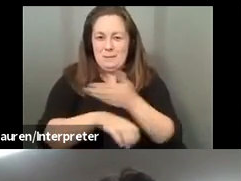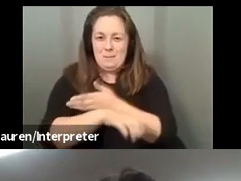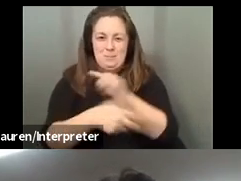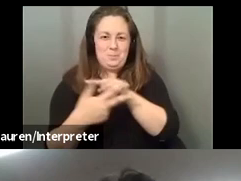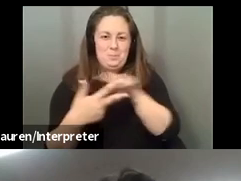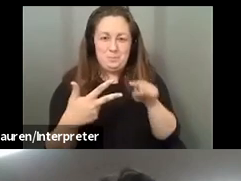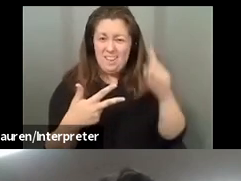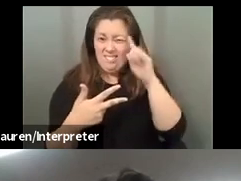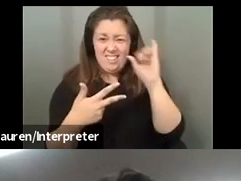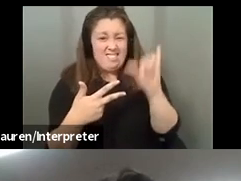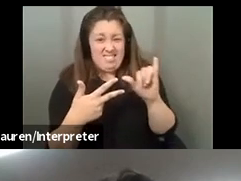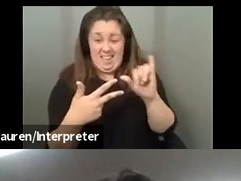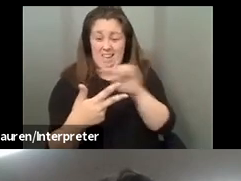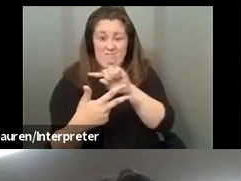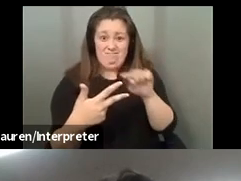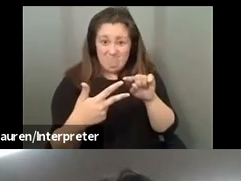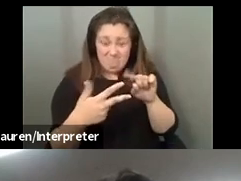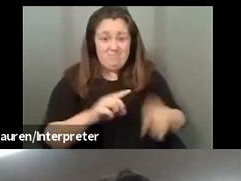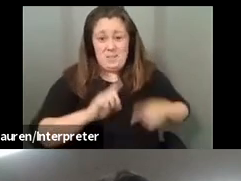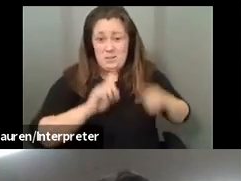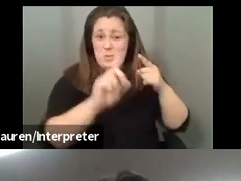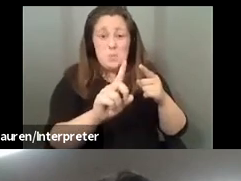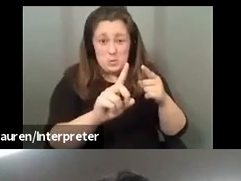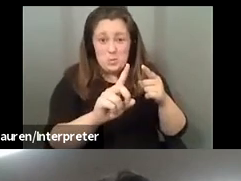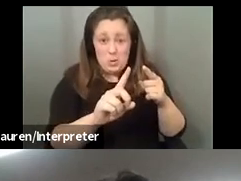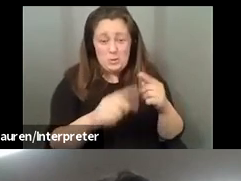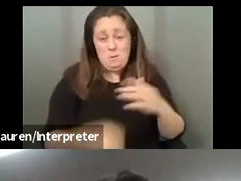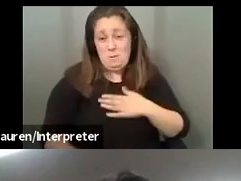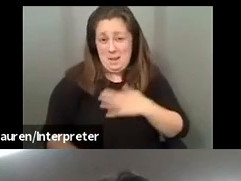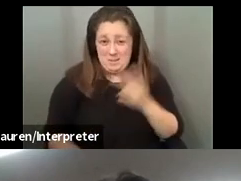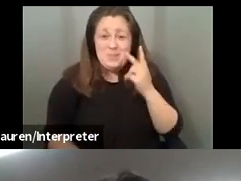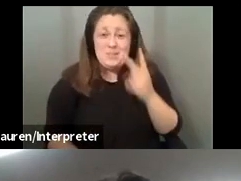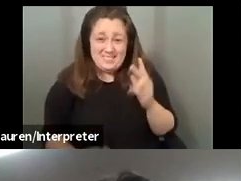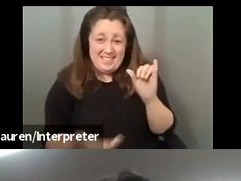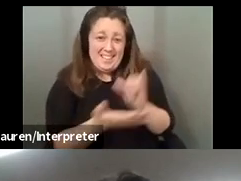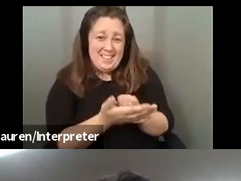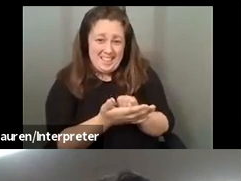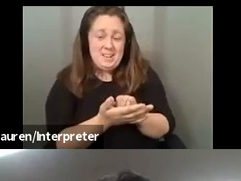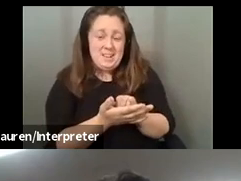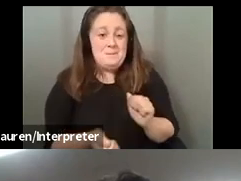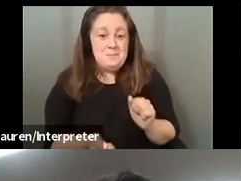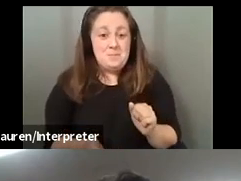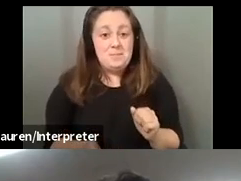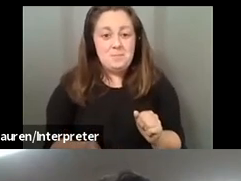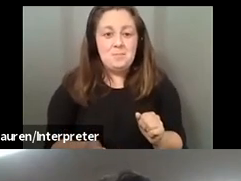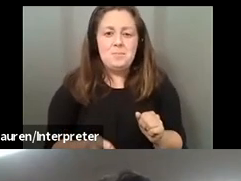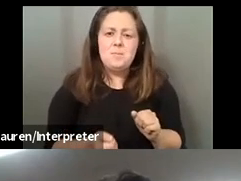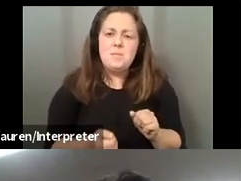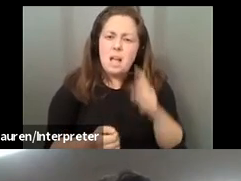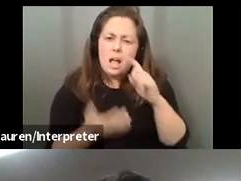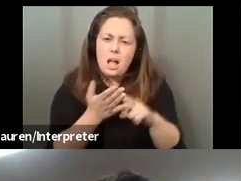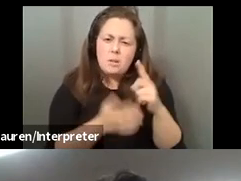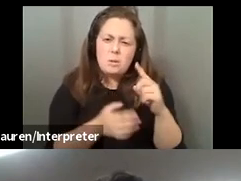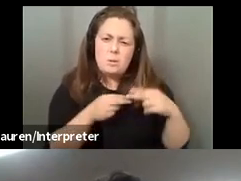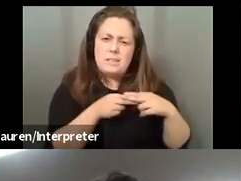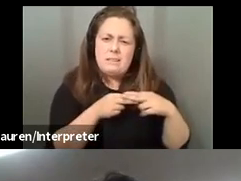the goal here, was to get those three things to improve. So it's good to see that. One quick side note, I noticed on one of your slides,